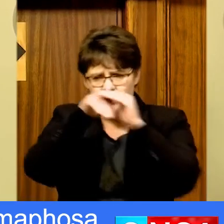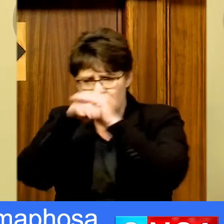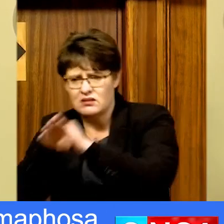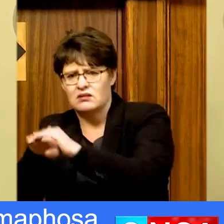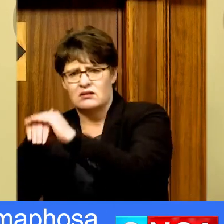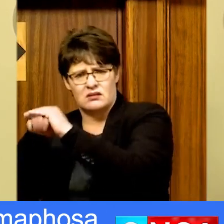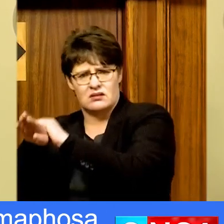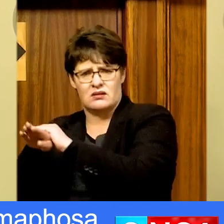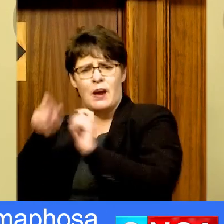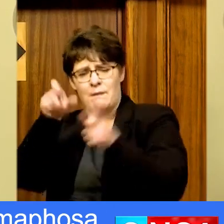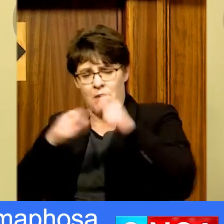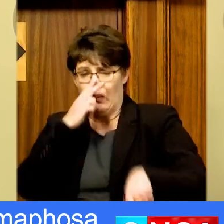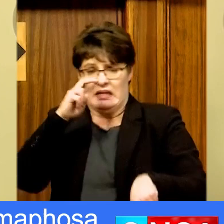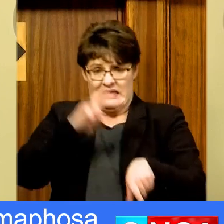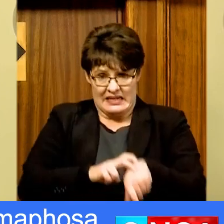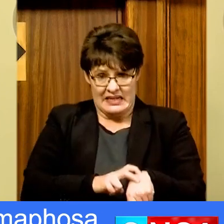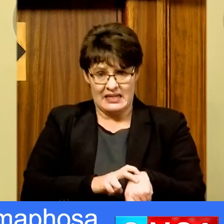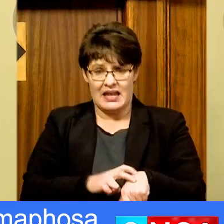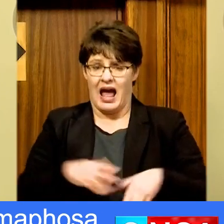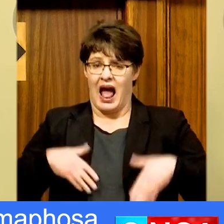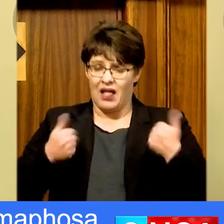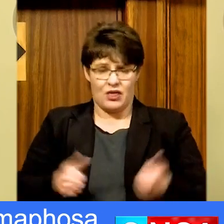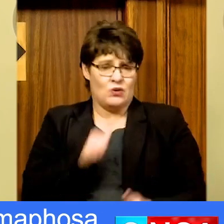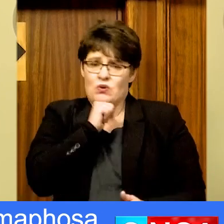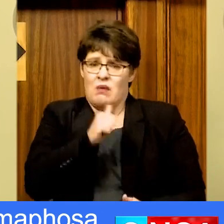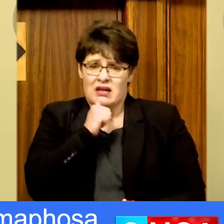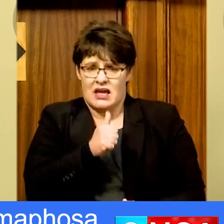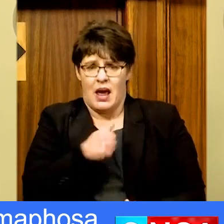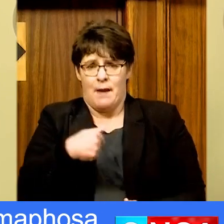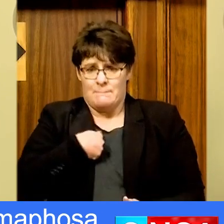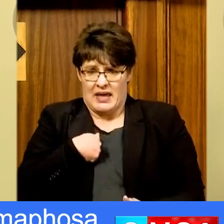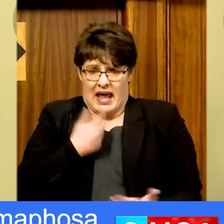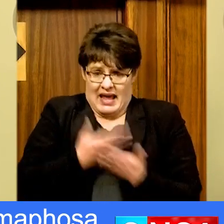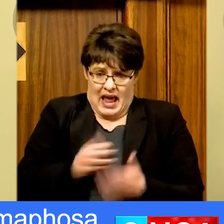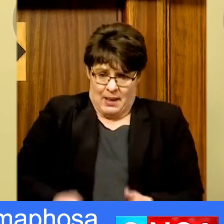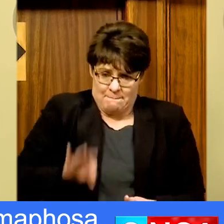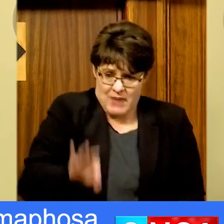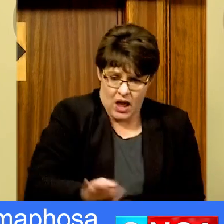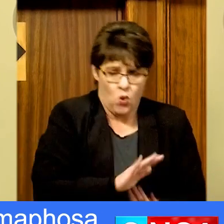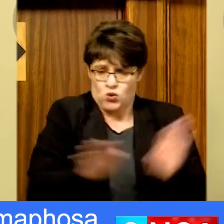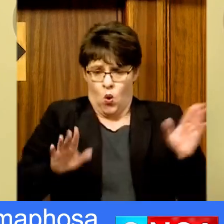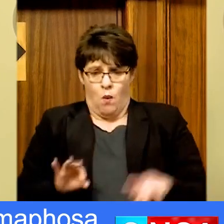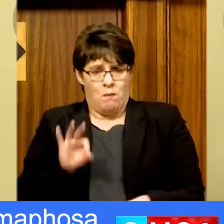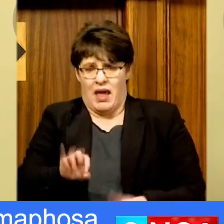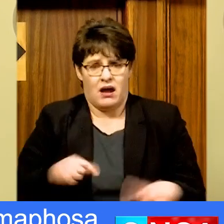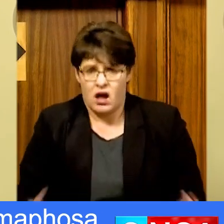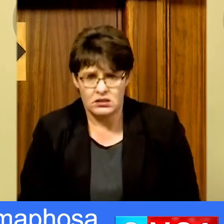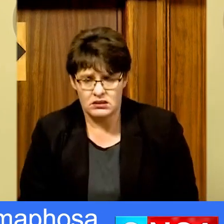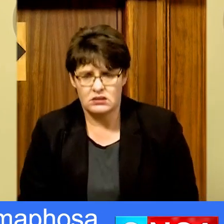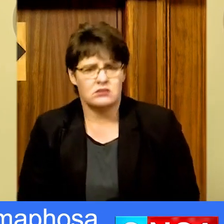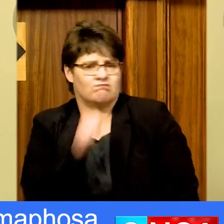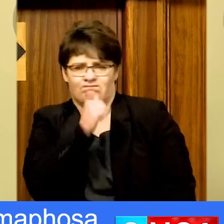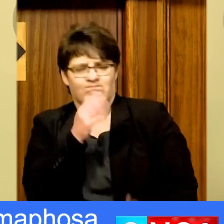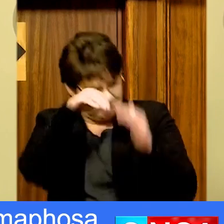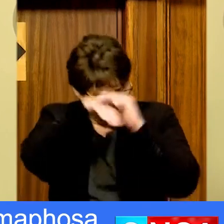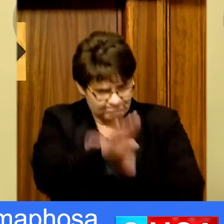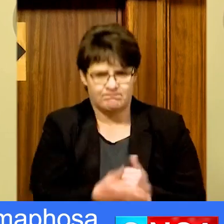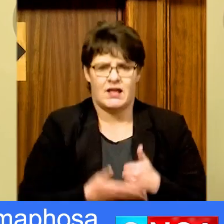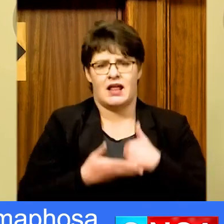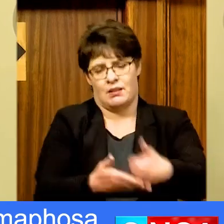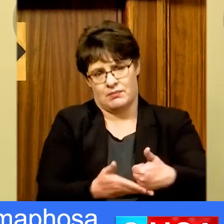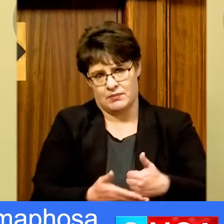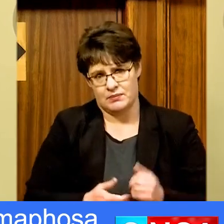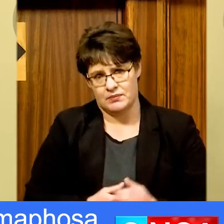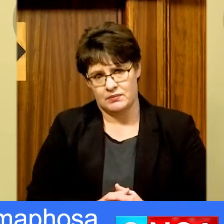care that they need regardless of their ability to pay. As we work